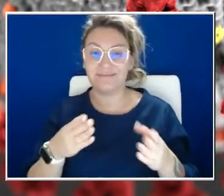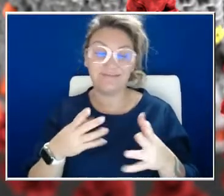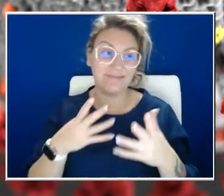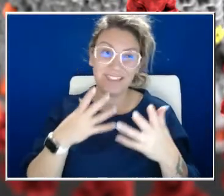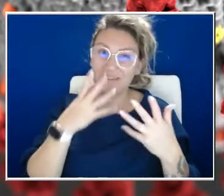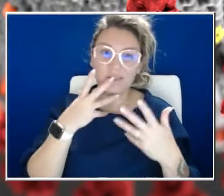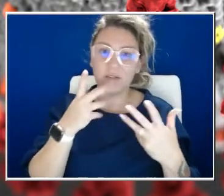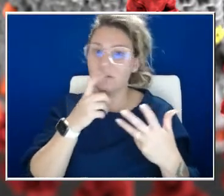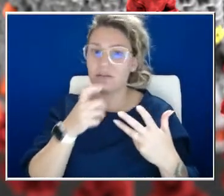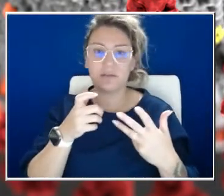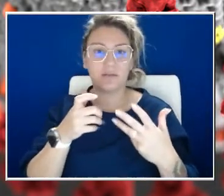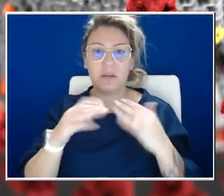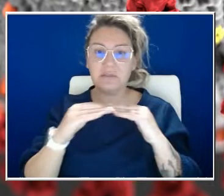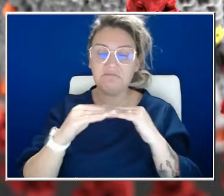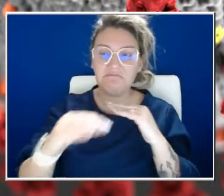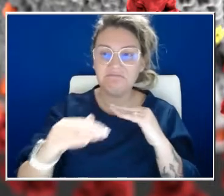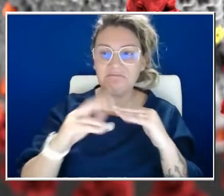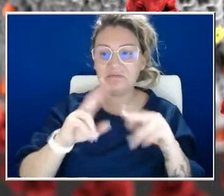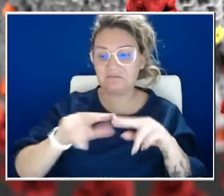that nadir that we reached,